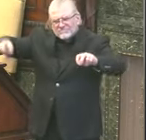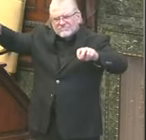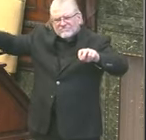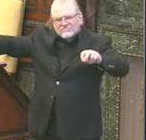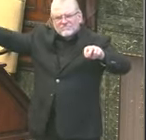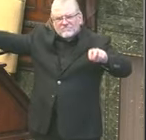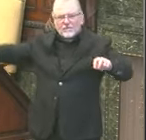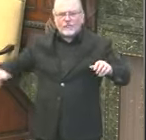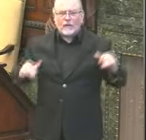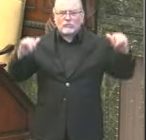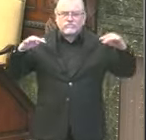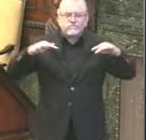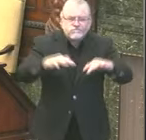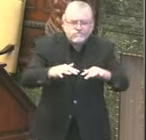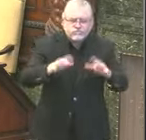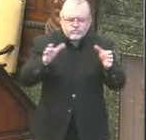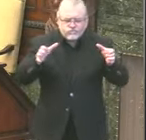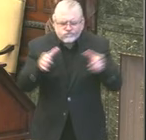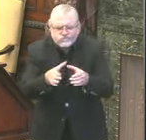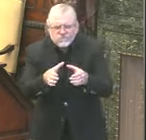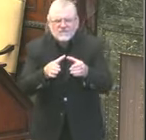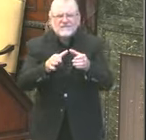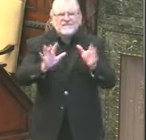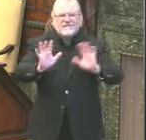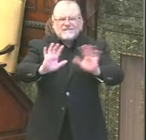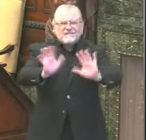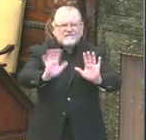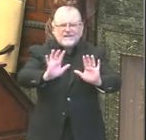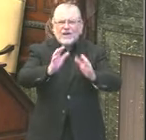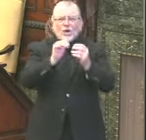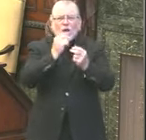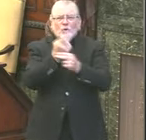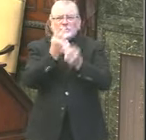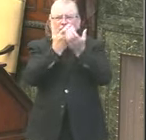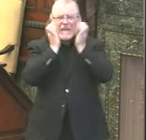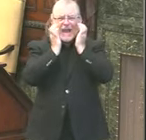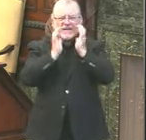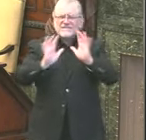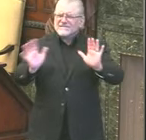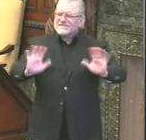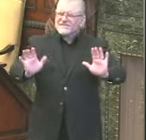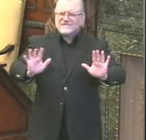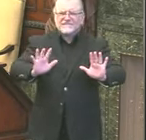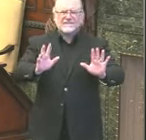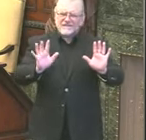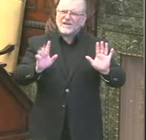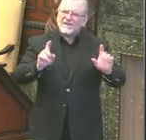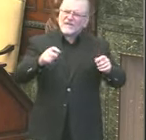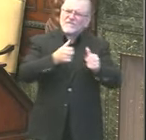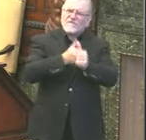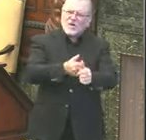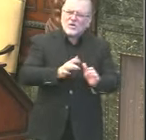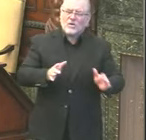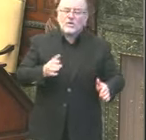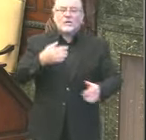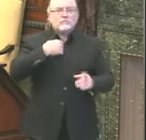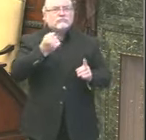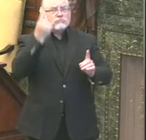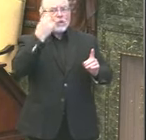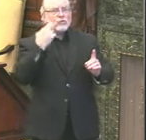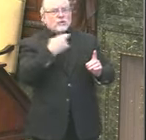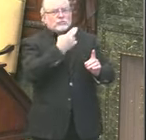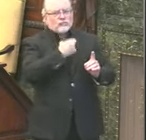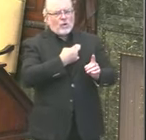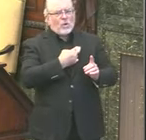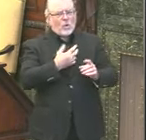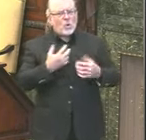people talking in crowds, not wearing masks. Now, I understand the restaurants have been hit very hard with this crisis. And the city wants to help those restaurants.